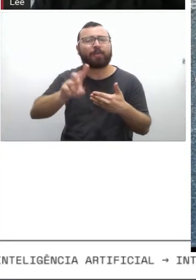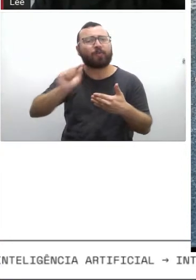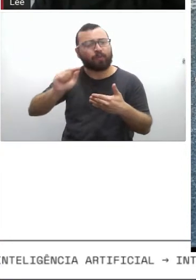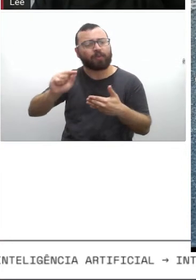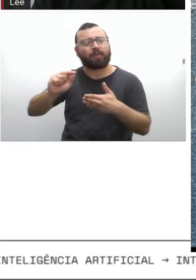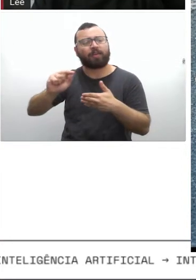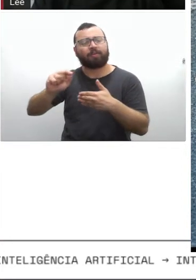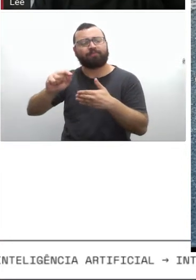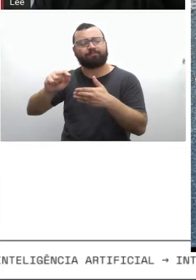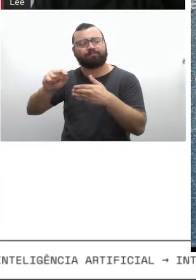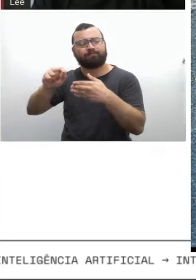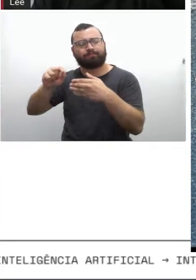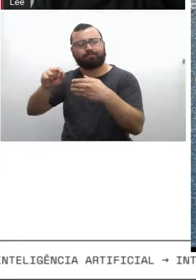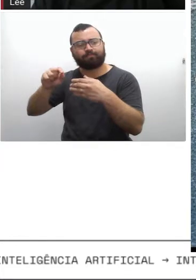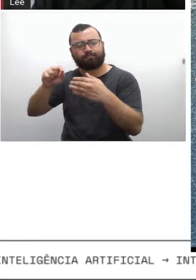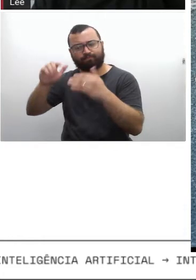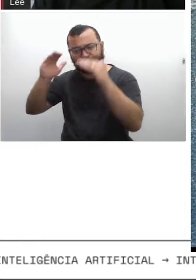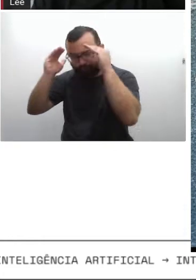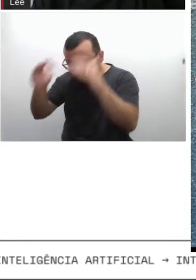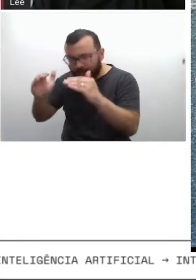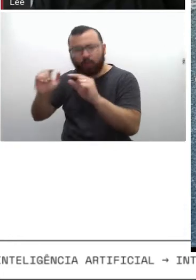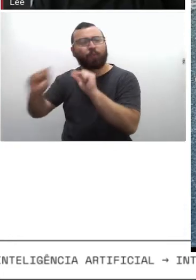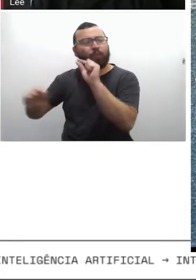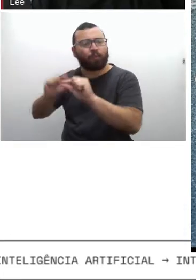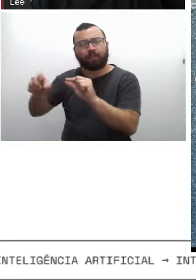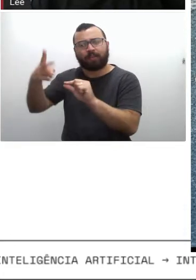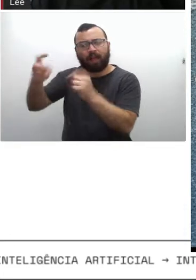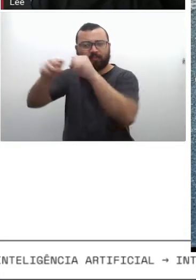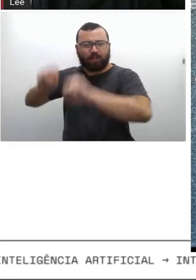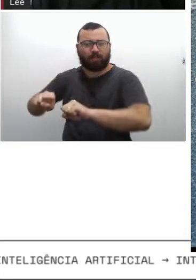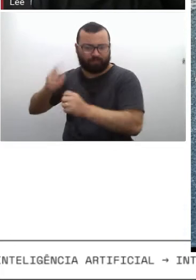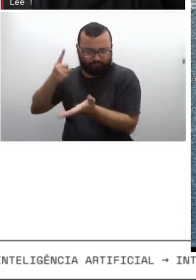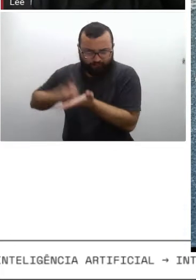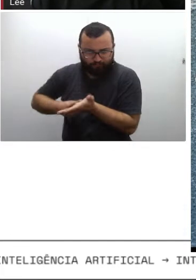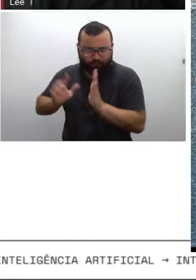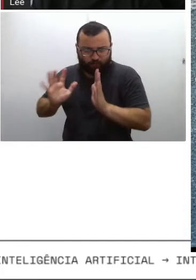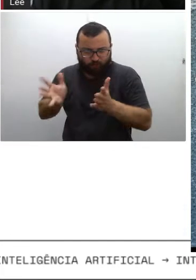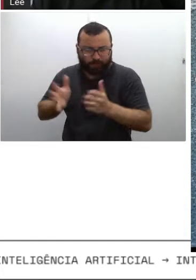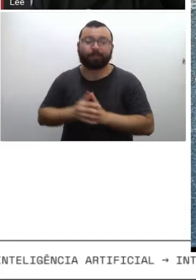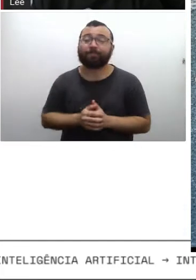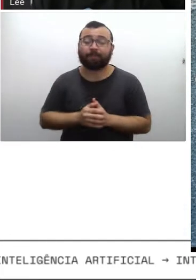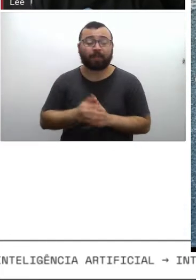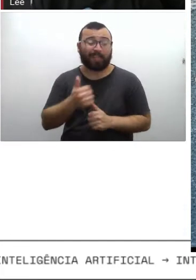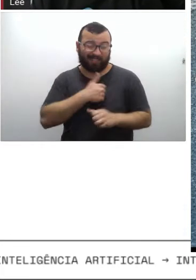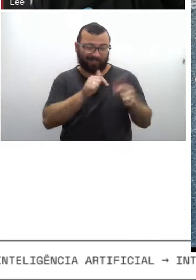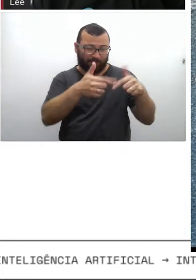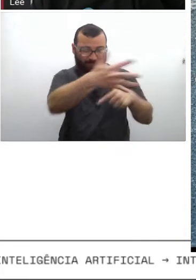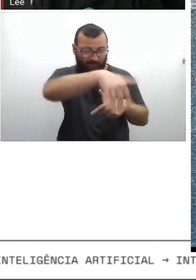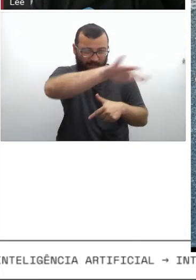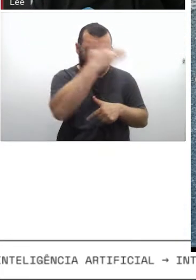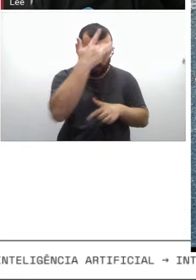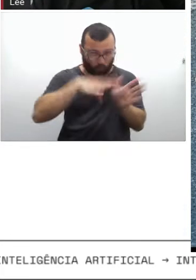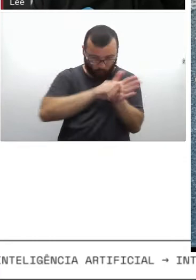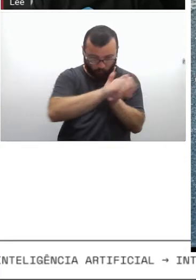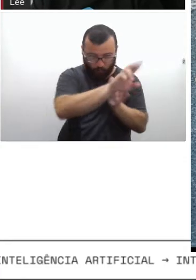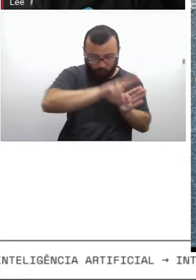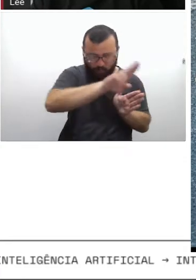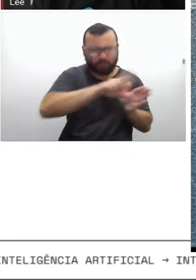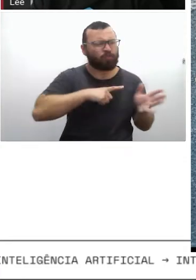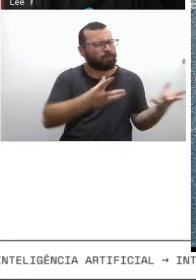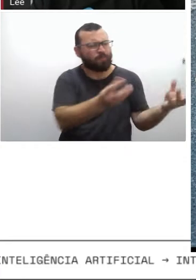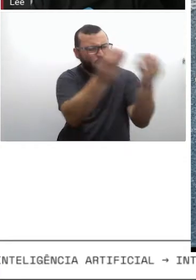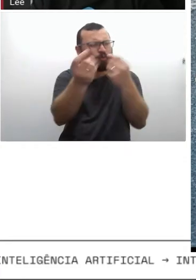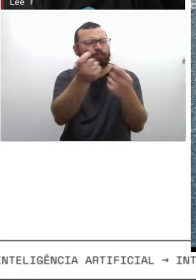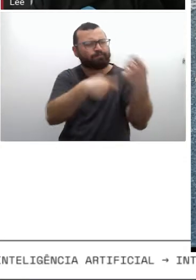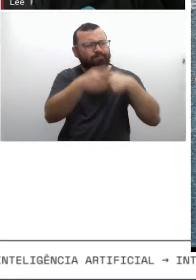designed. And here's the thing, what I noticed while working with customers at Google is that many businesses, when I